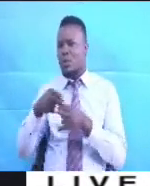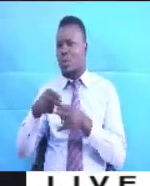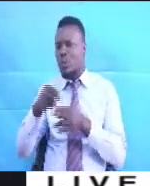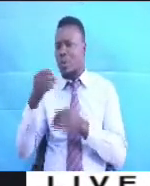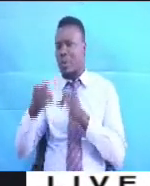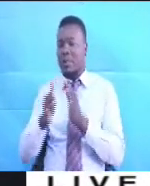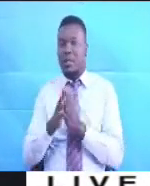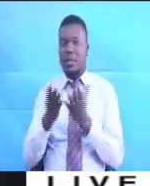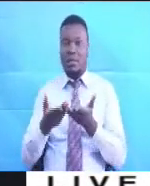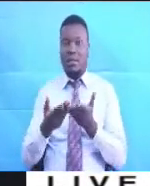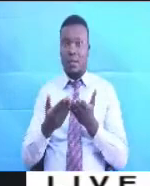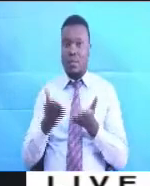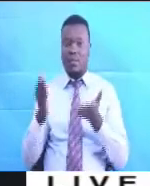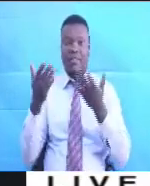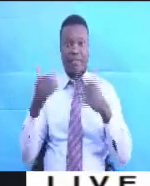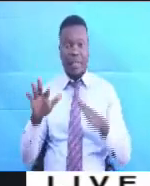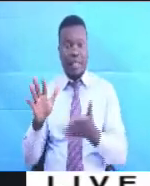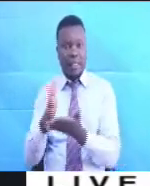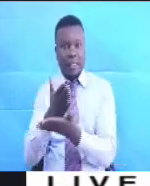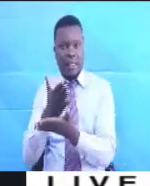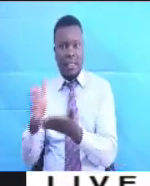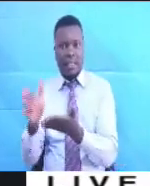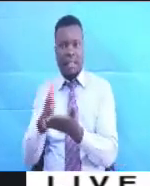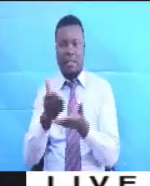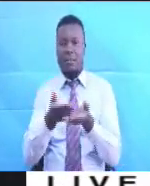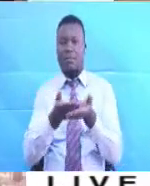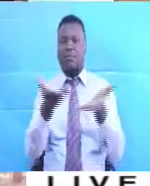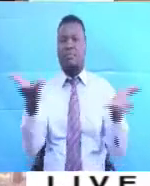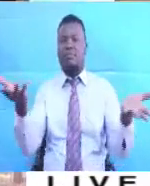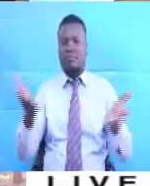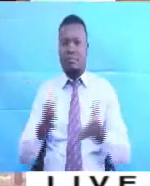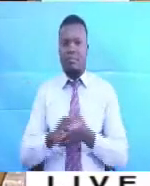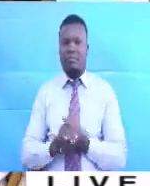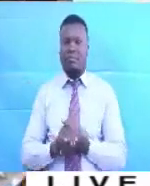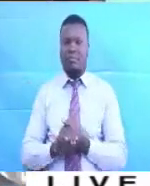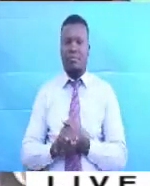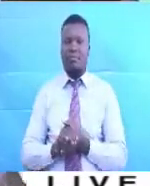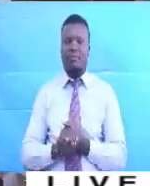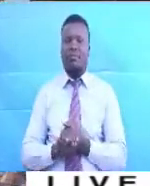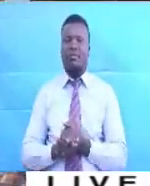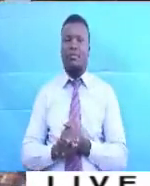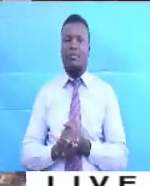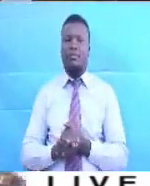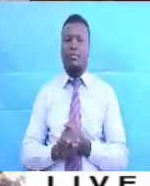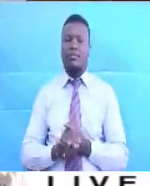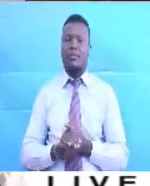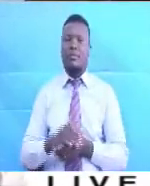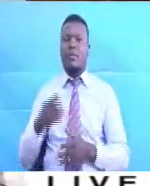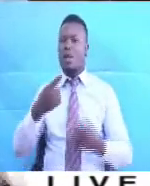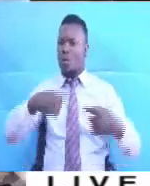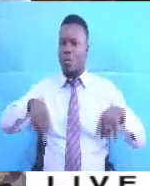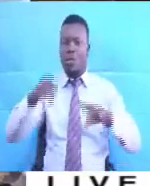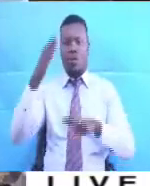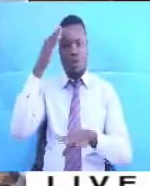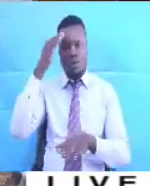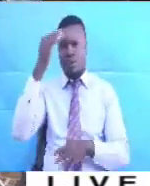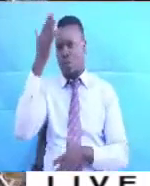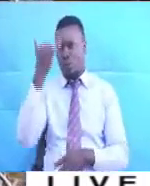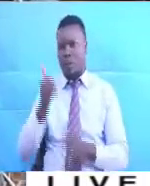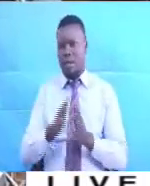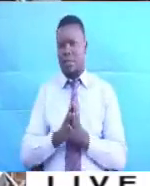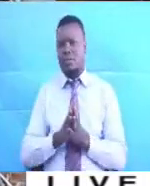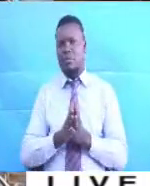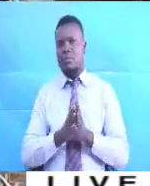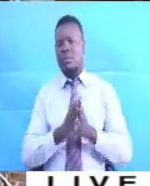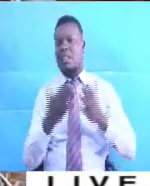as shared by the Executive Director CSBAG in this presentation. And we all know why inflation began